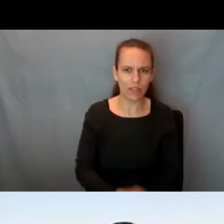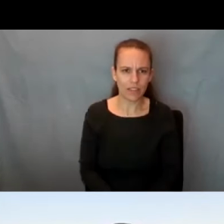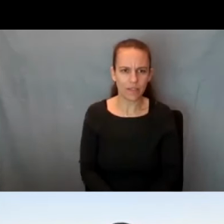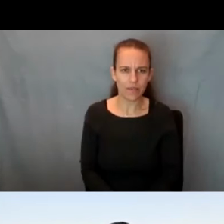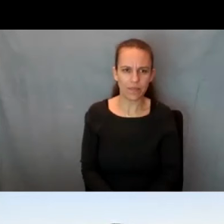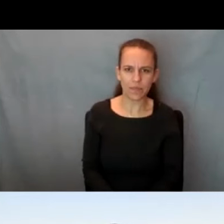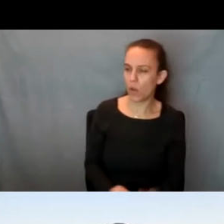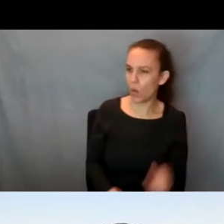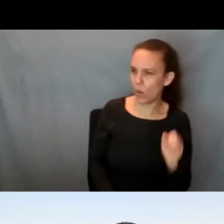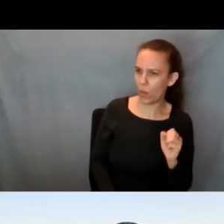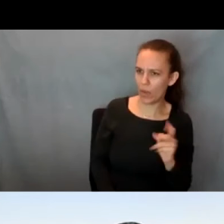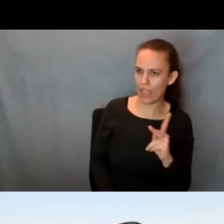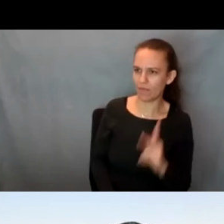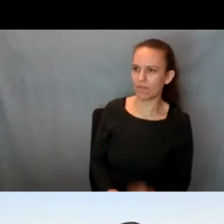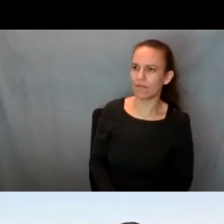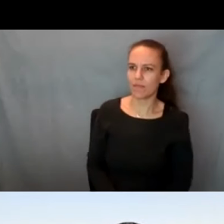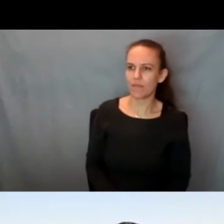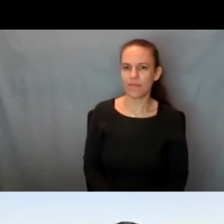Okay. Please go ahead.